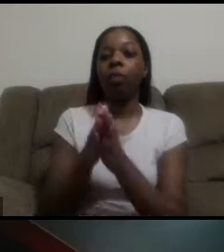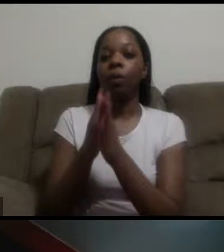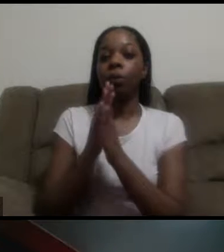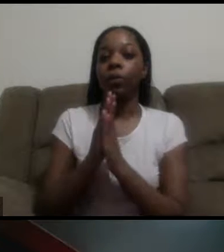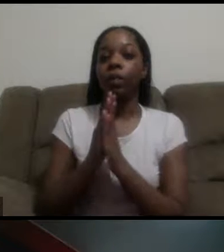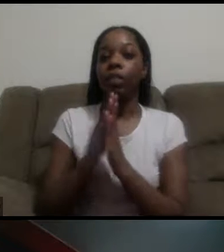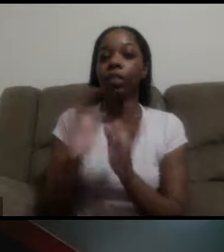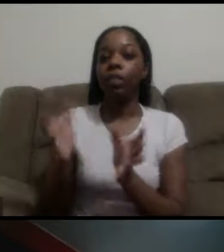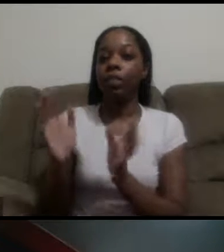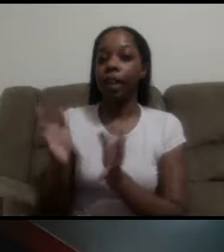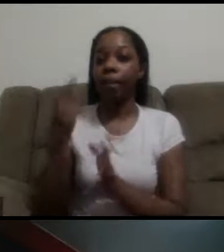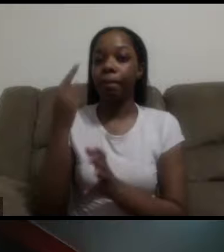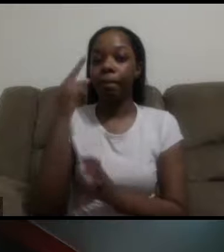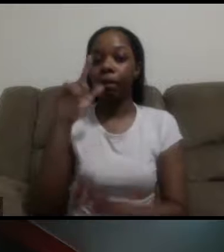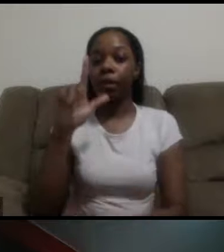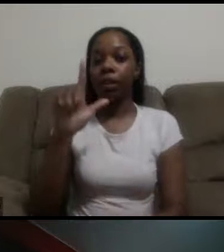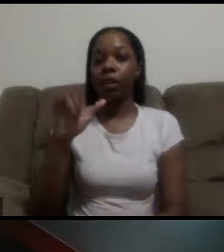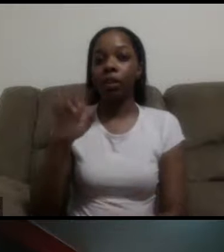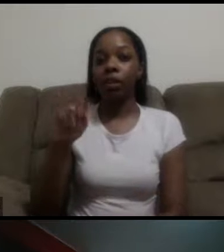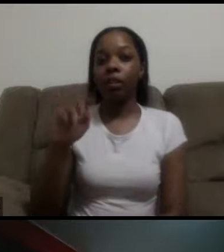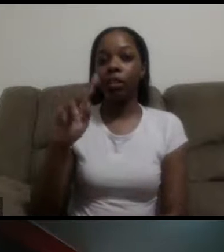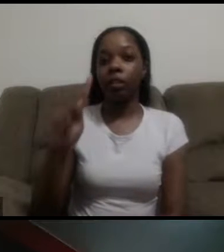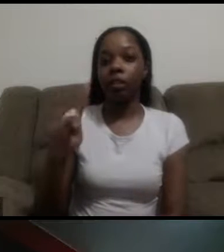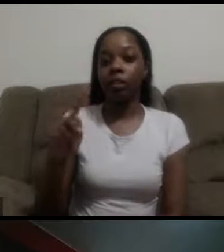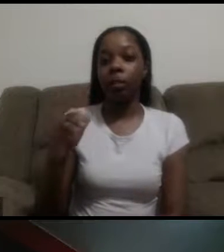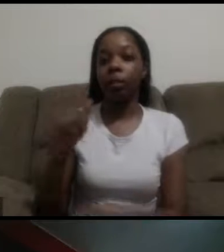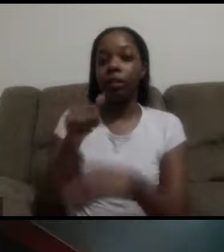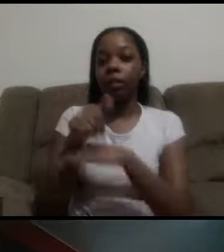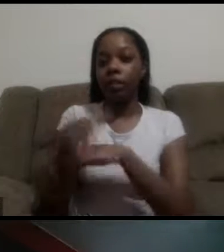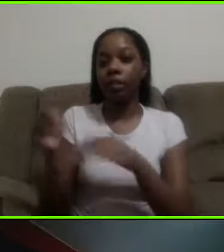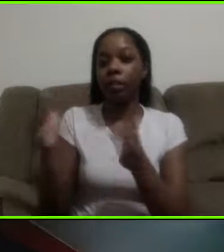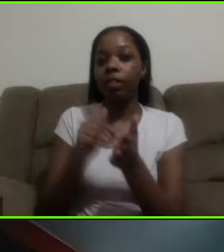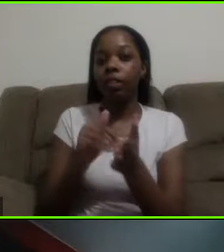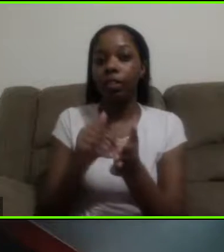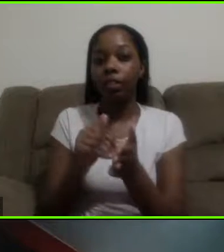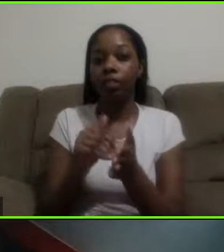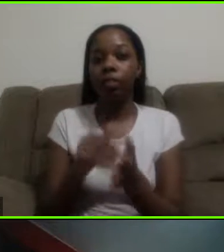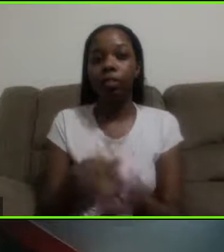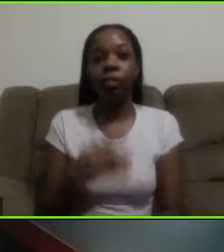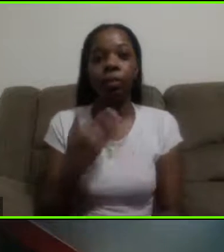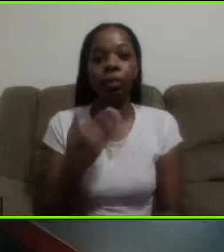Yes, I realized I sent it to her privately, and so then I sent it again. But thank you.